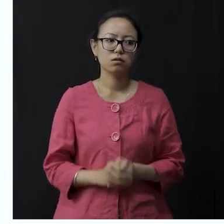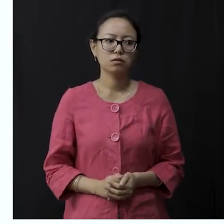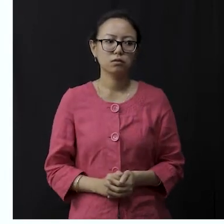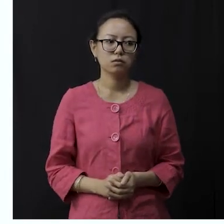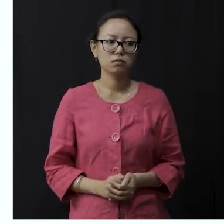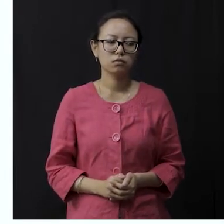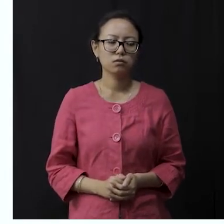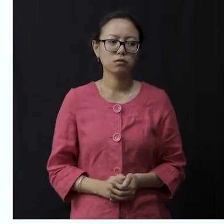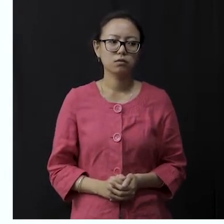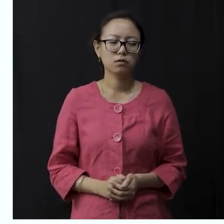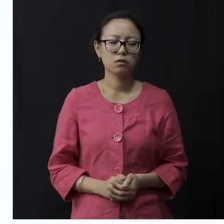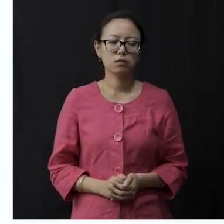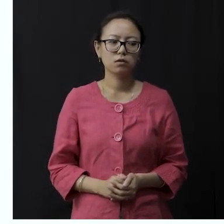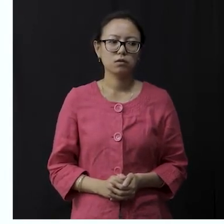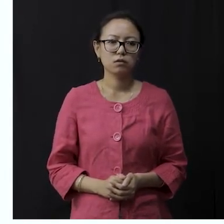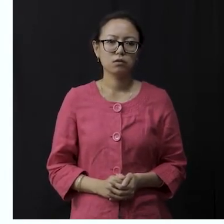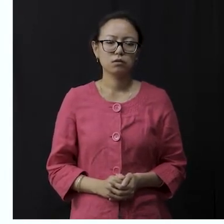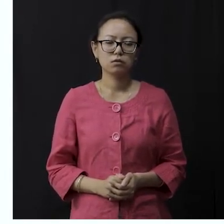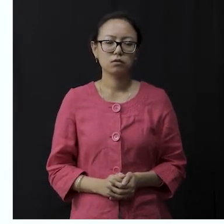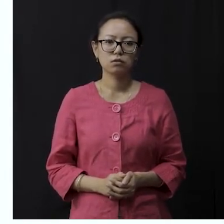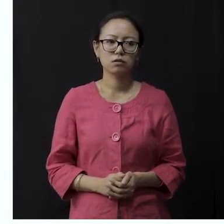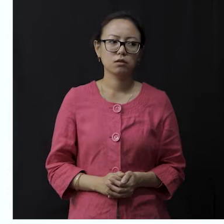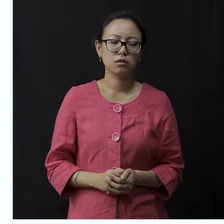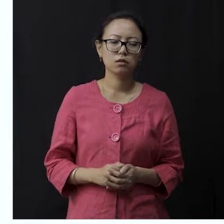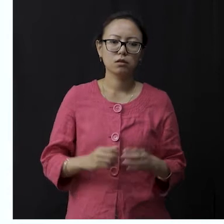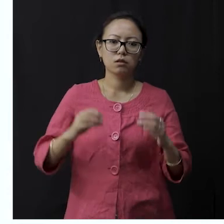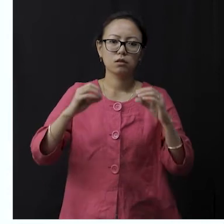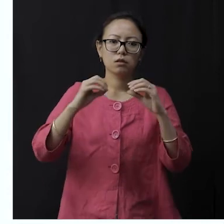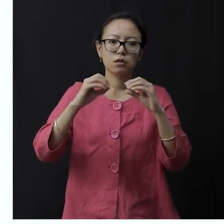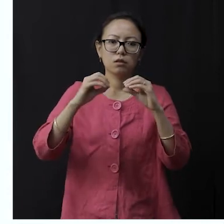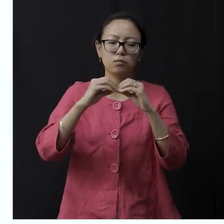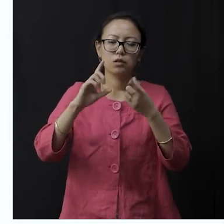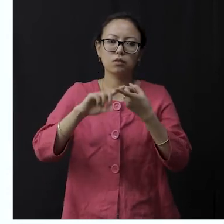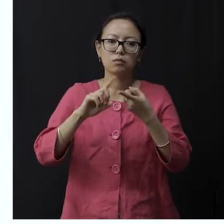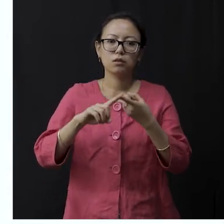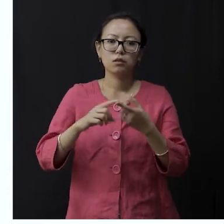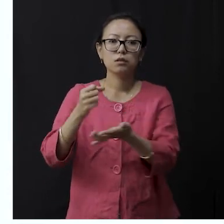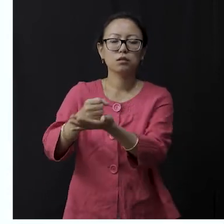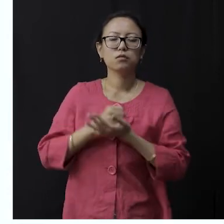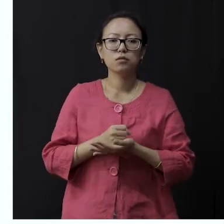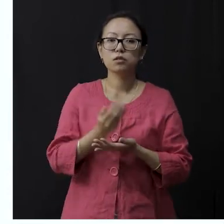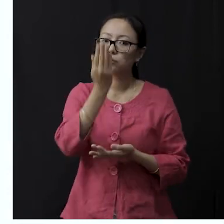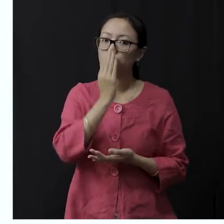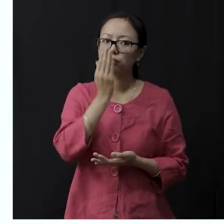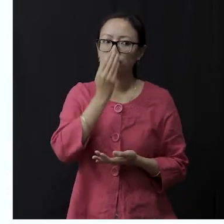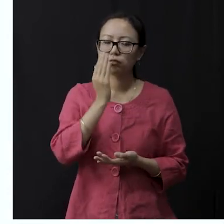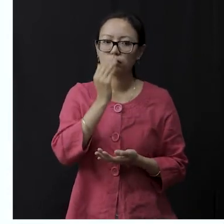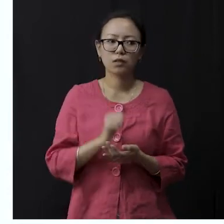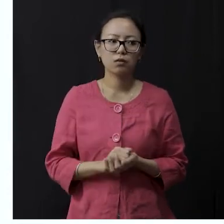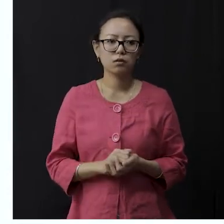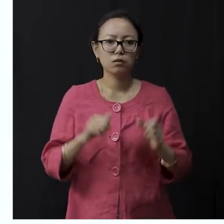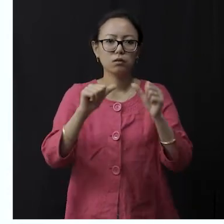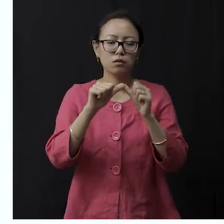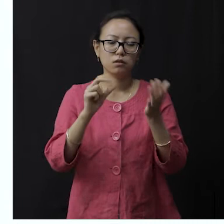We all know what a bee does, right? They make honey, they give us honey, right? Now ant.